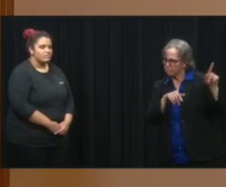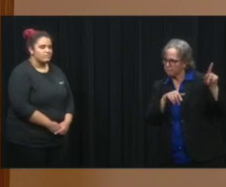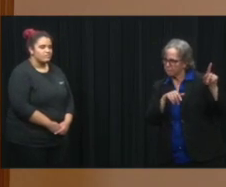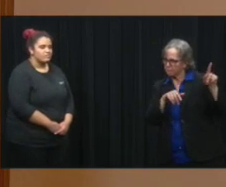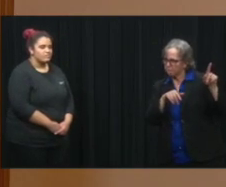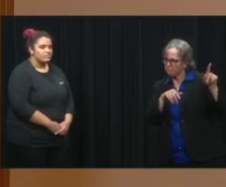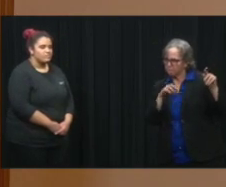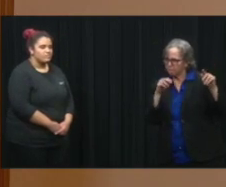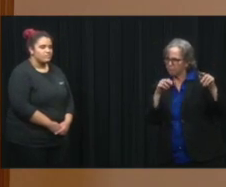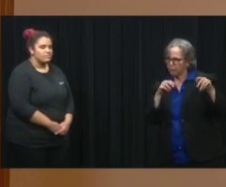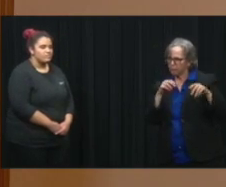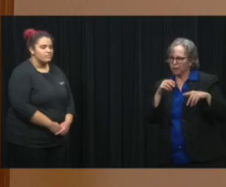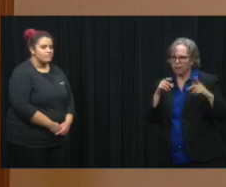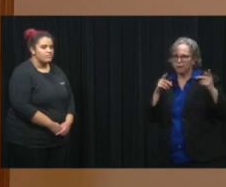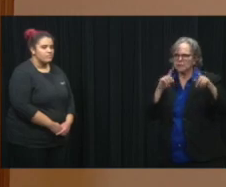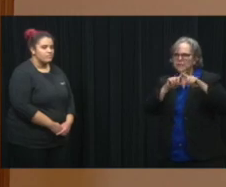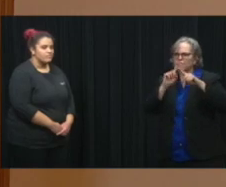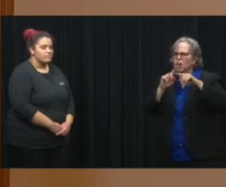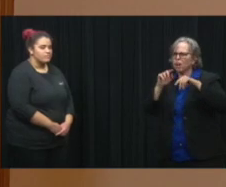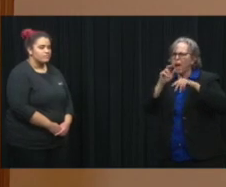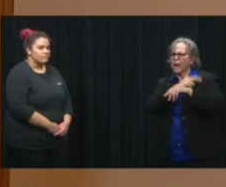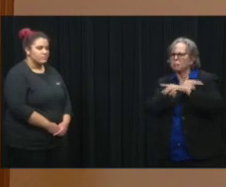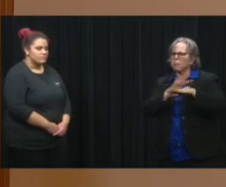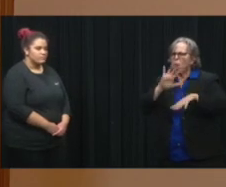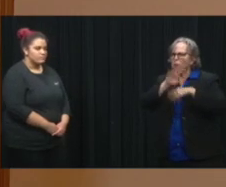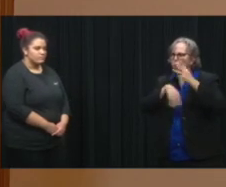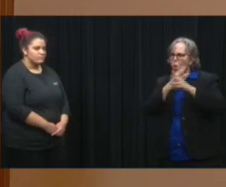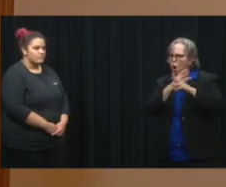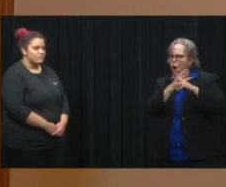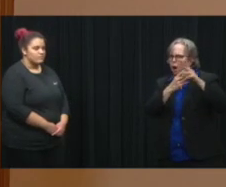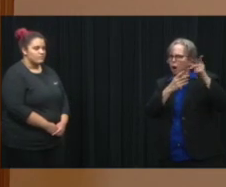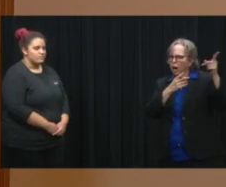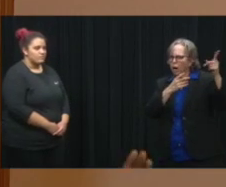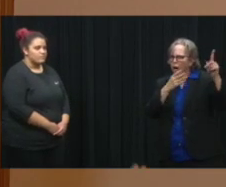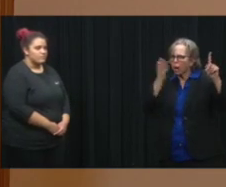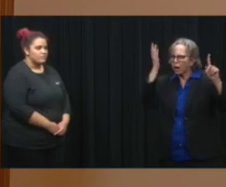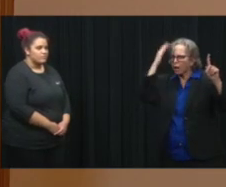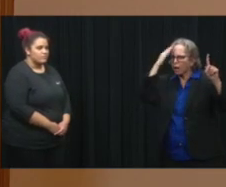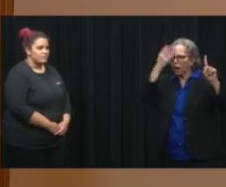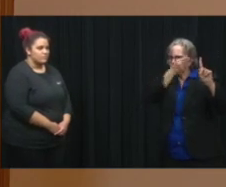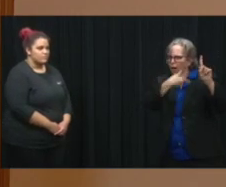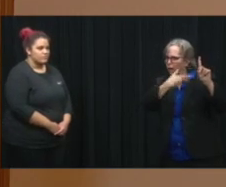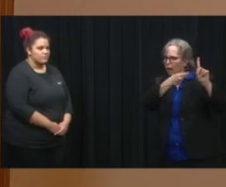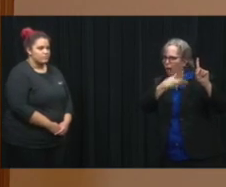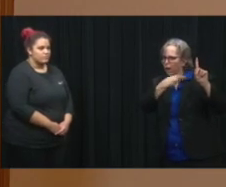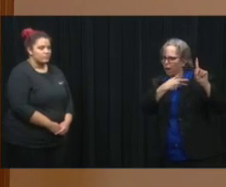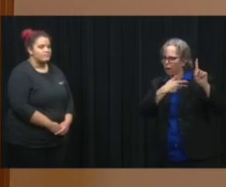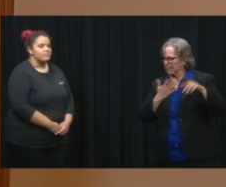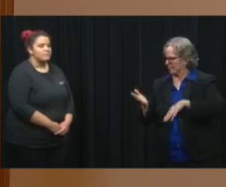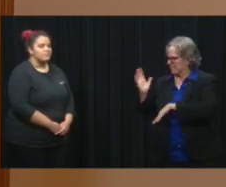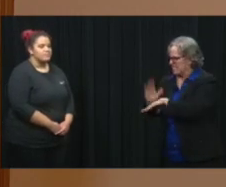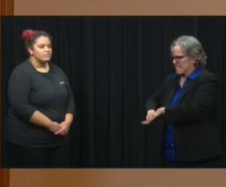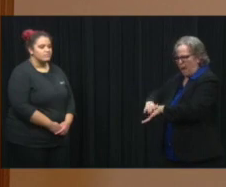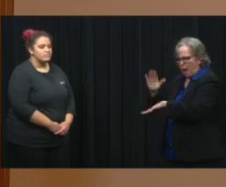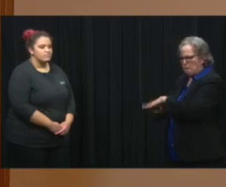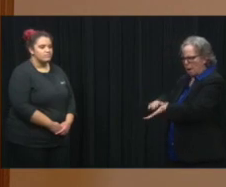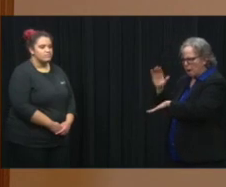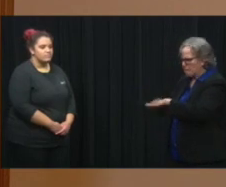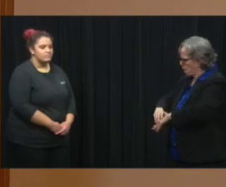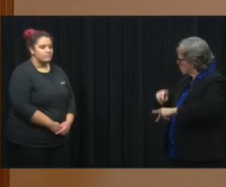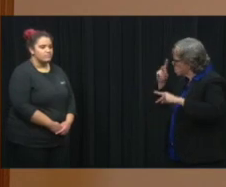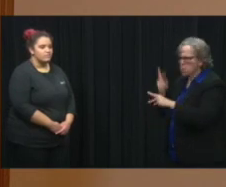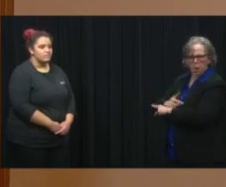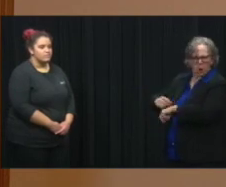the world. He is saying to us, I'm telling you the worst case scenario. That is what our modeling is